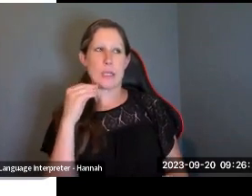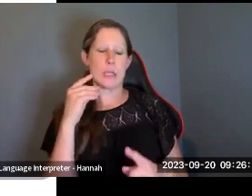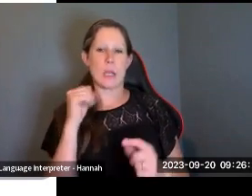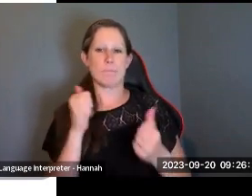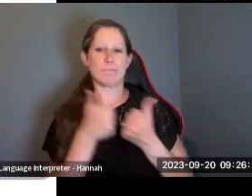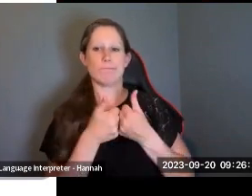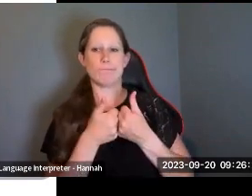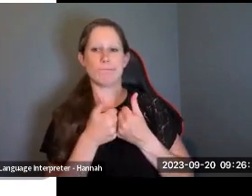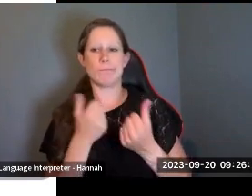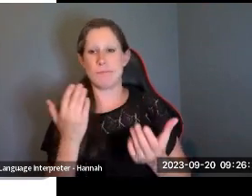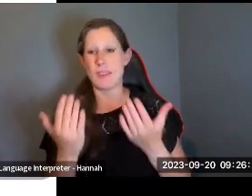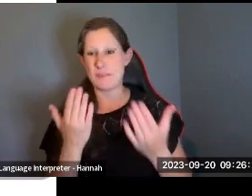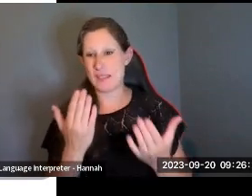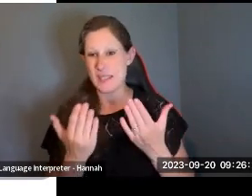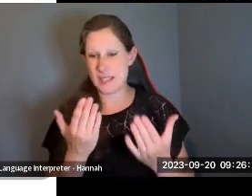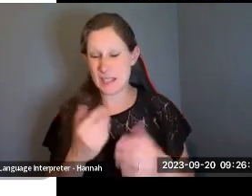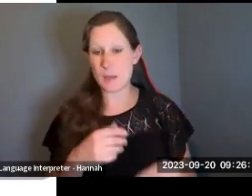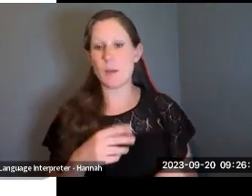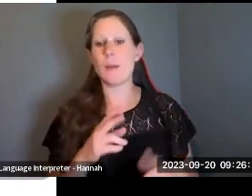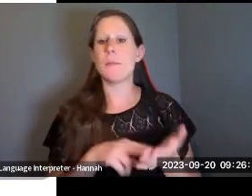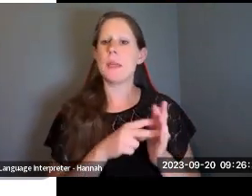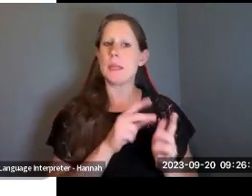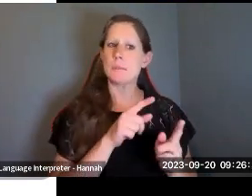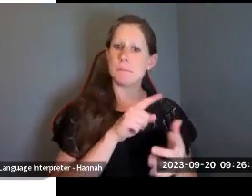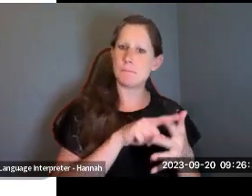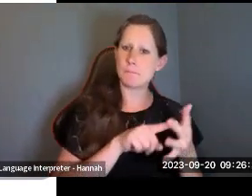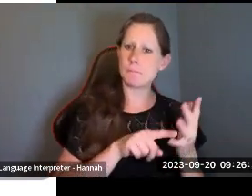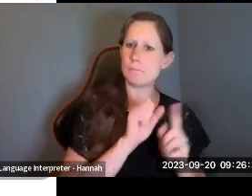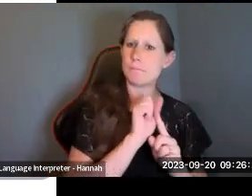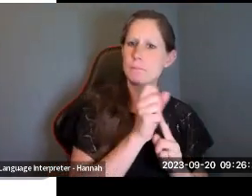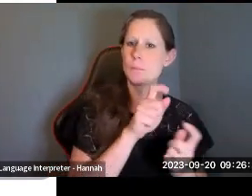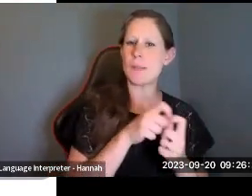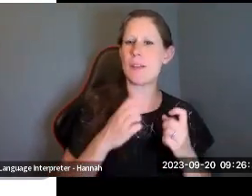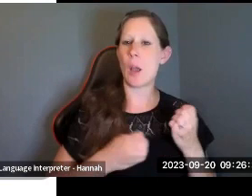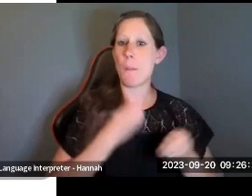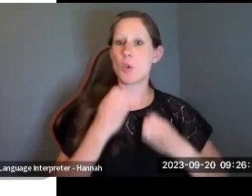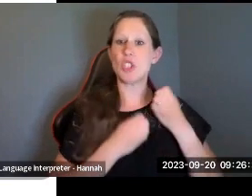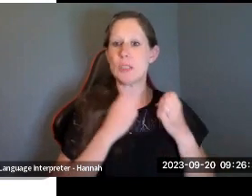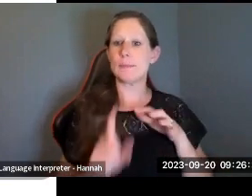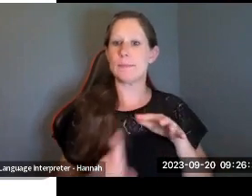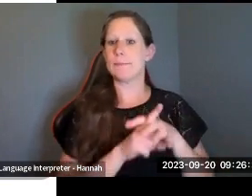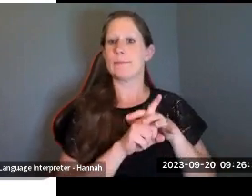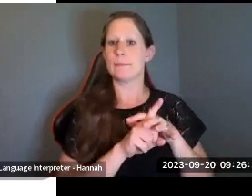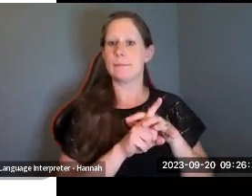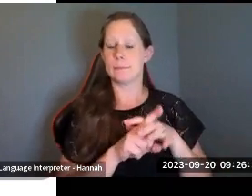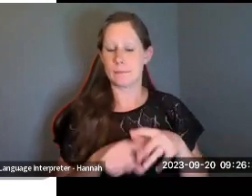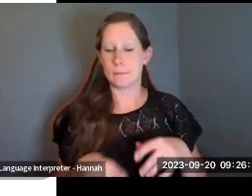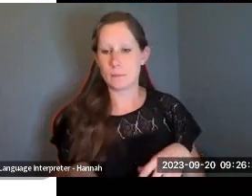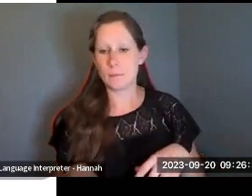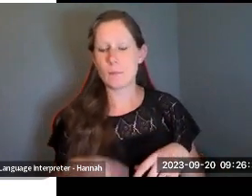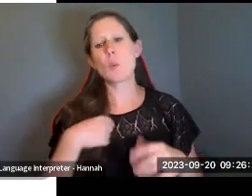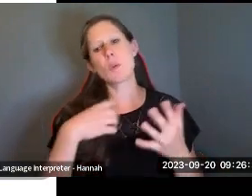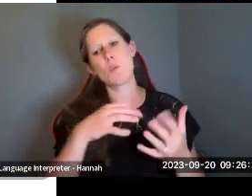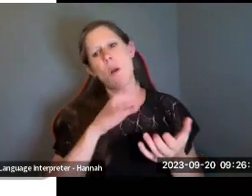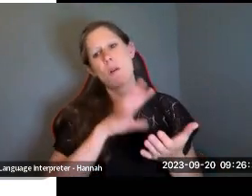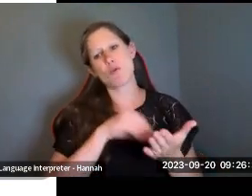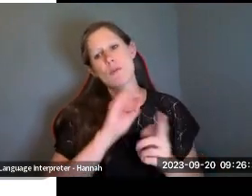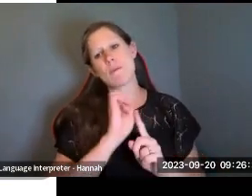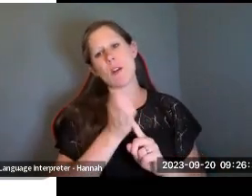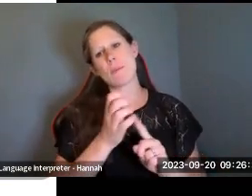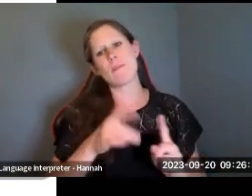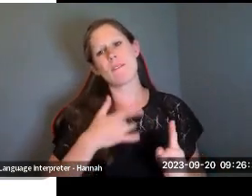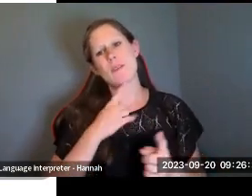might feel particularly emotional. And so we want the learning environment to feel really